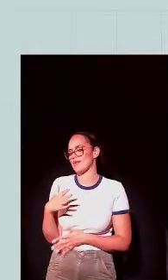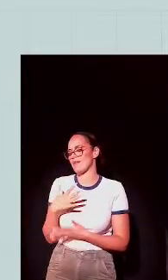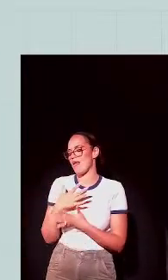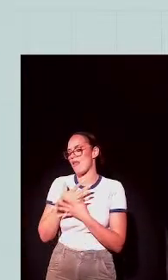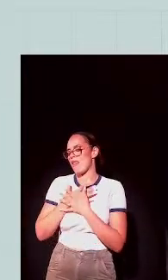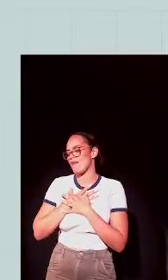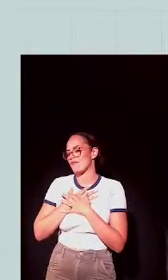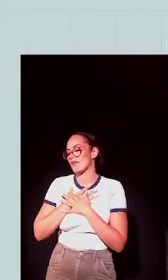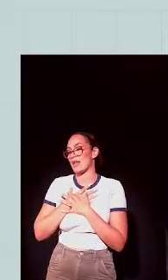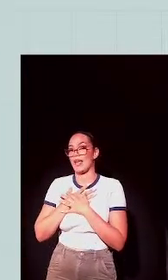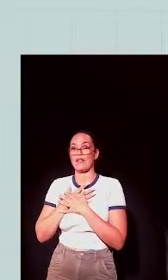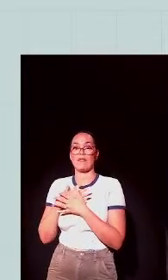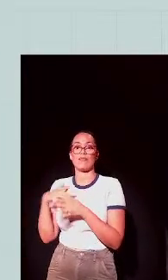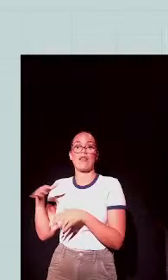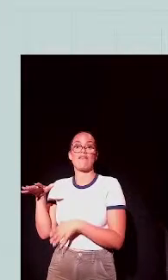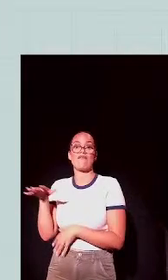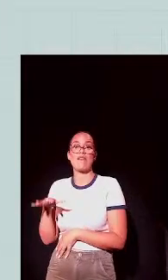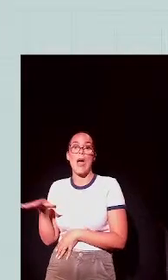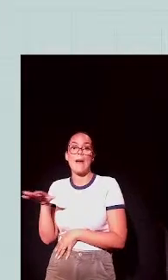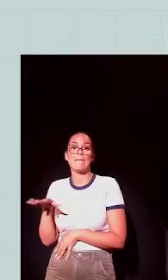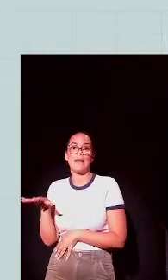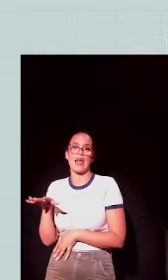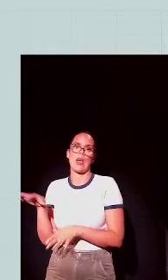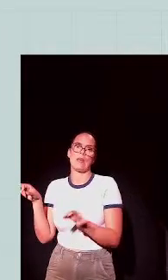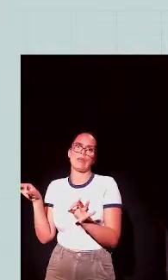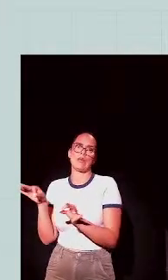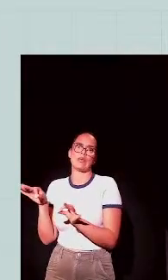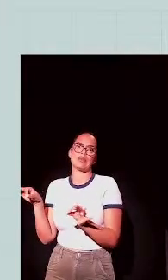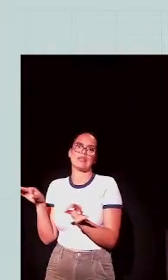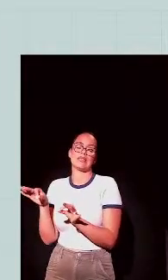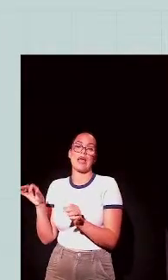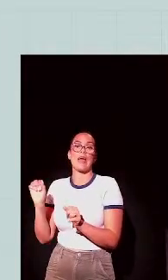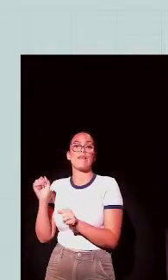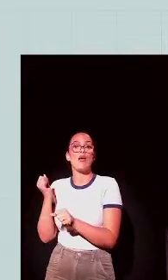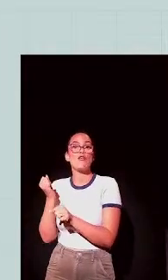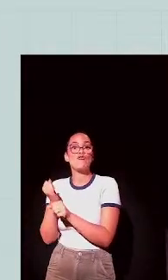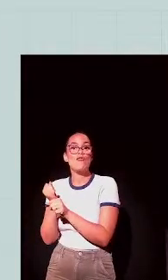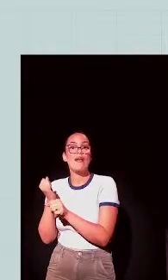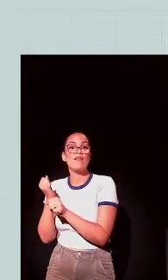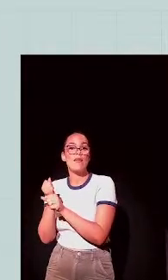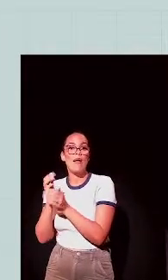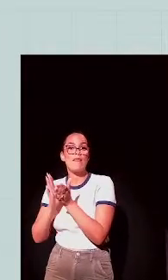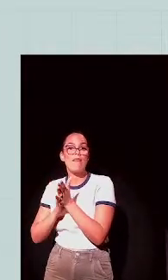musical family. My great-grandmother was a silent movie pianist.